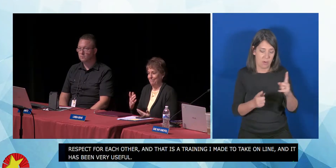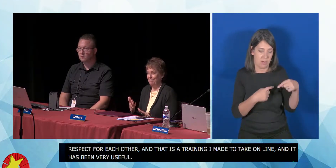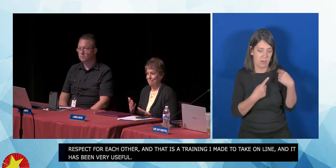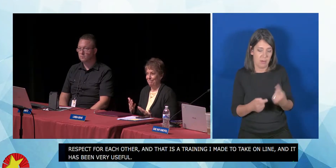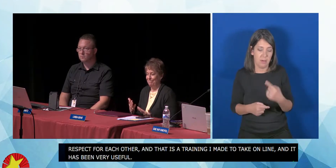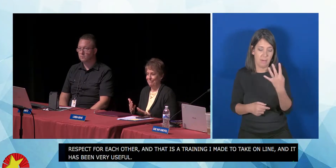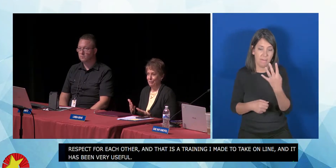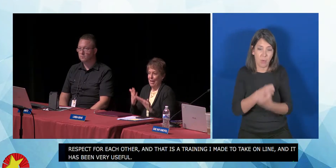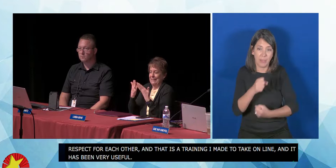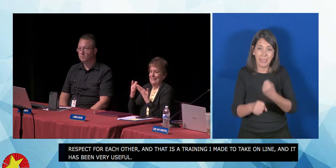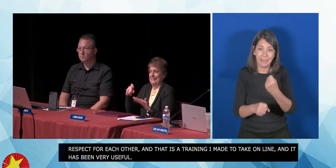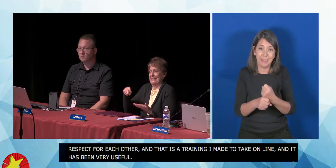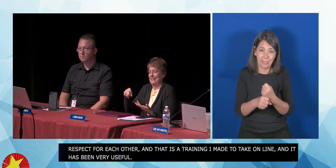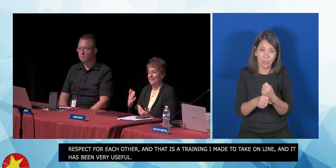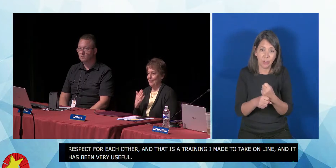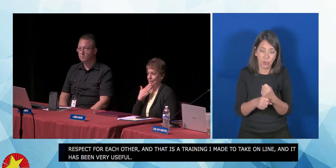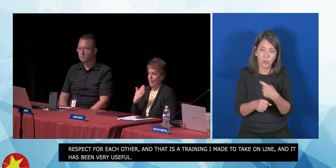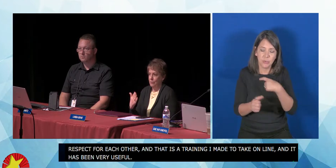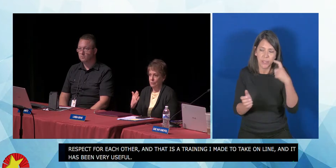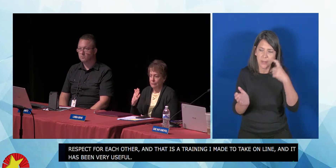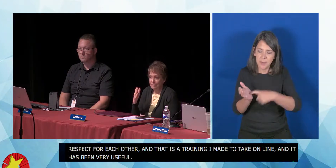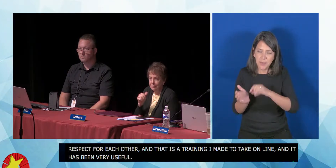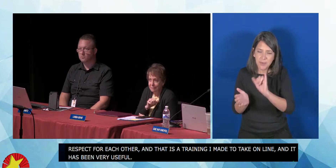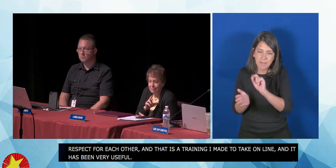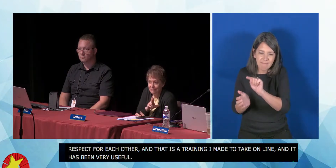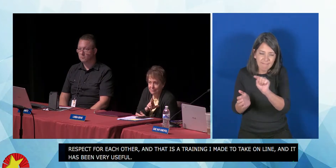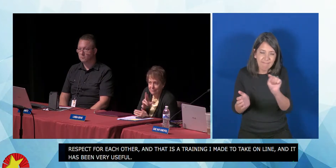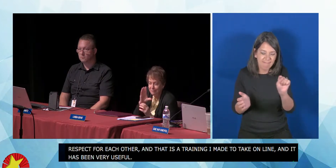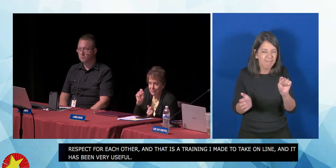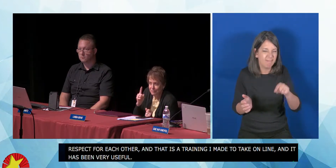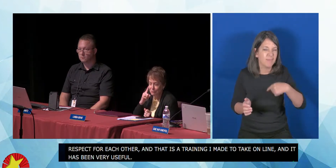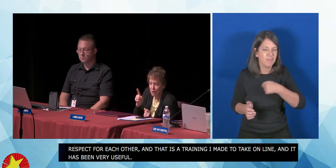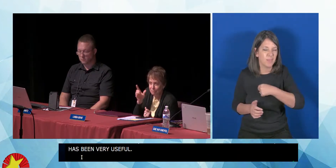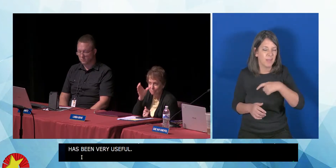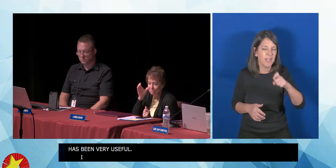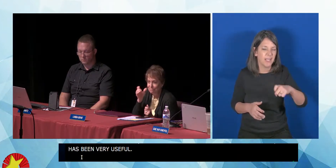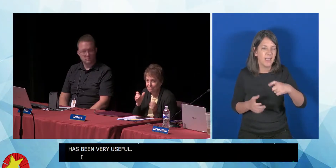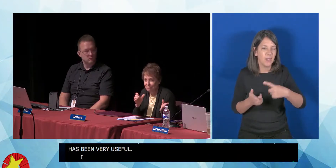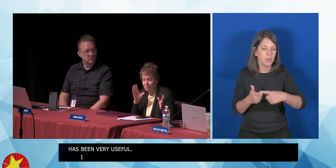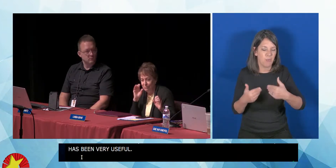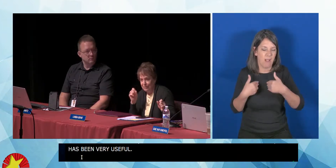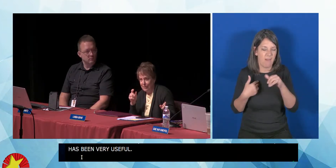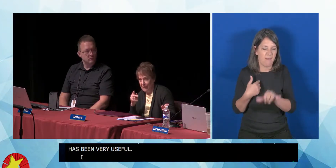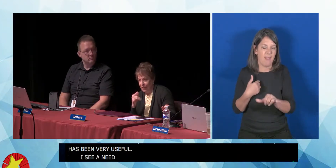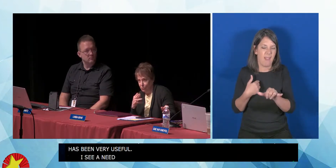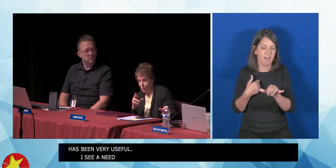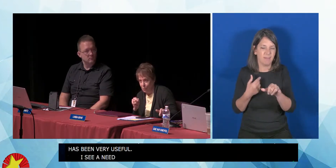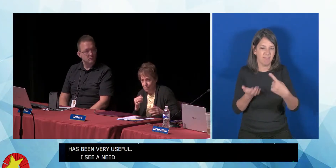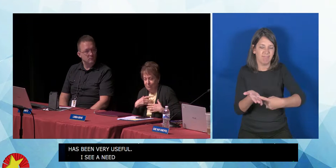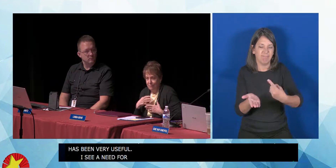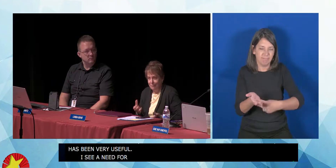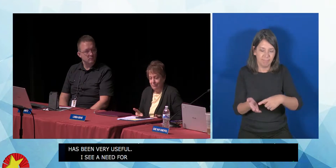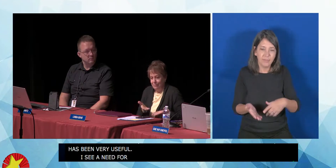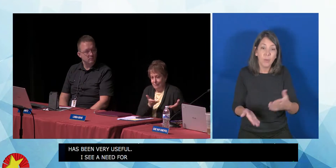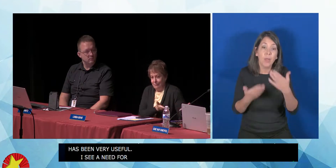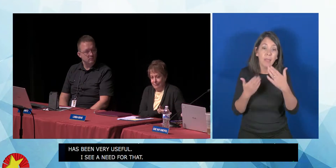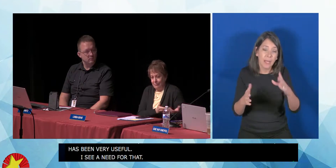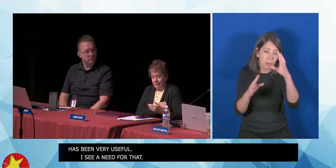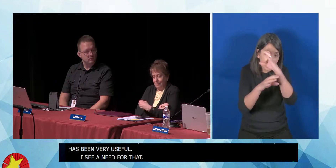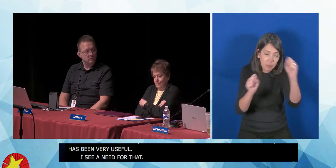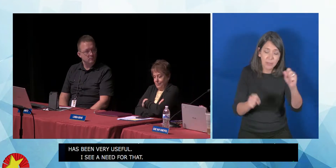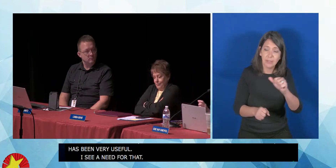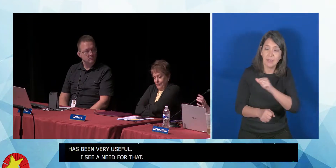seen a need for that. I think that it's an issue that needs to be raised. And Superintendent, thank you for listening. President